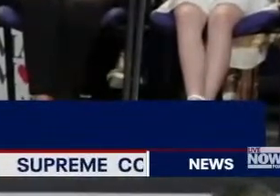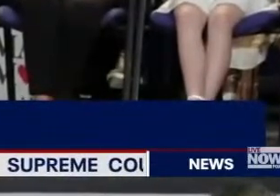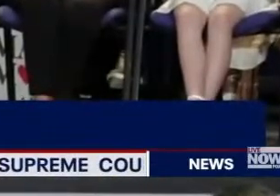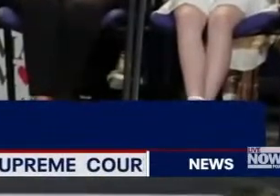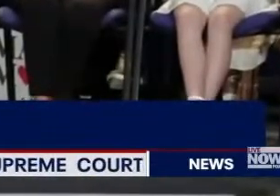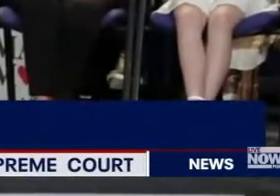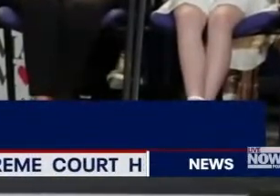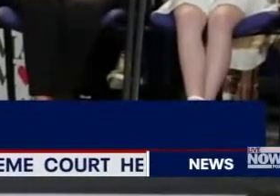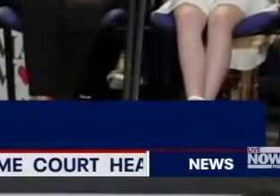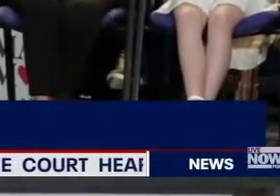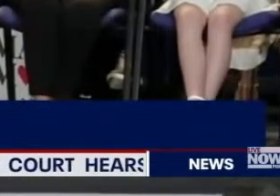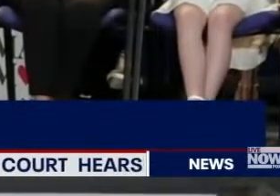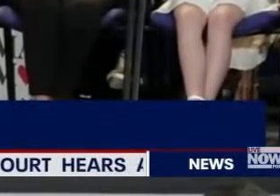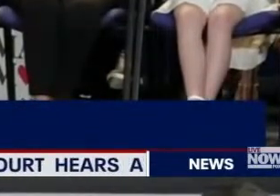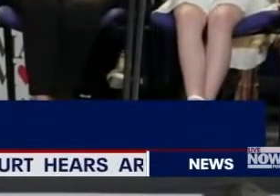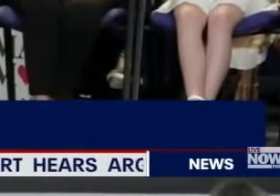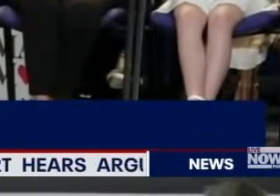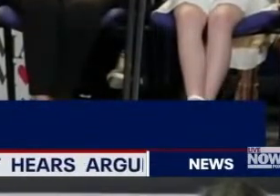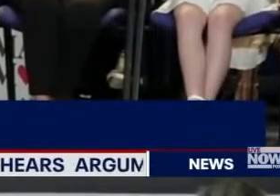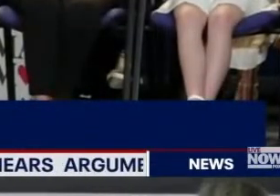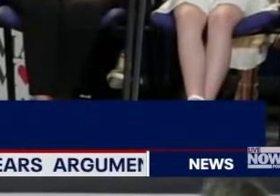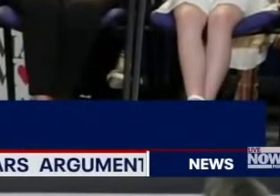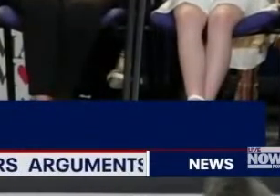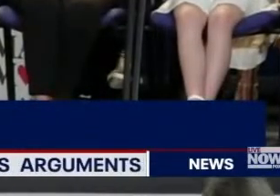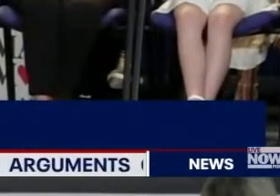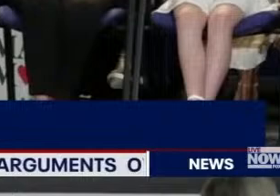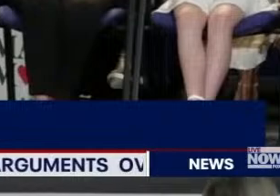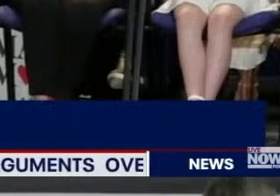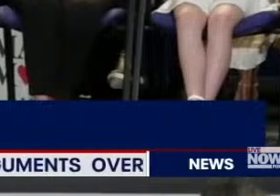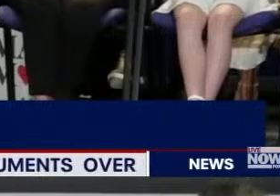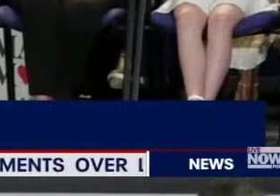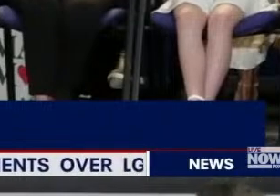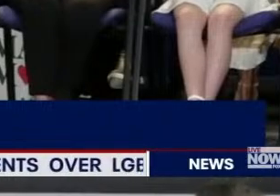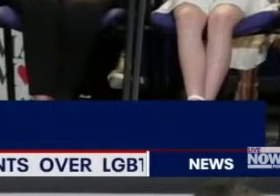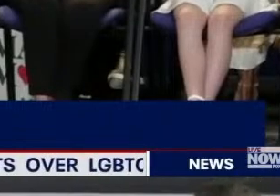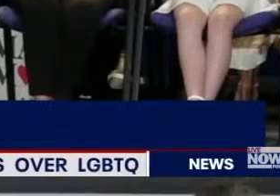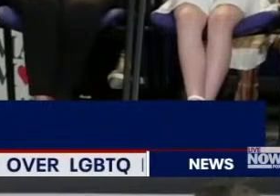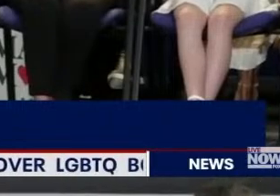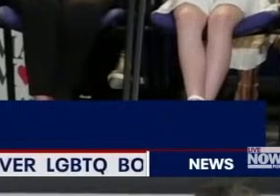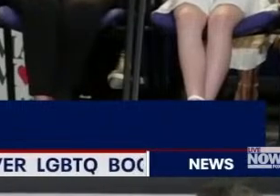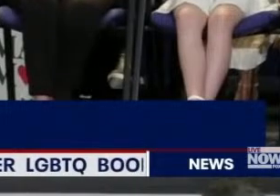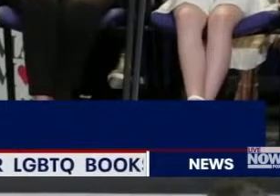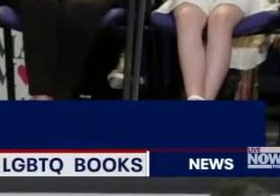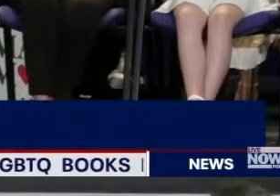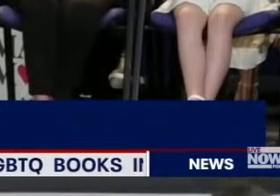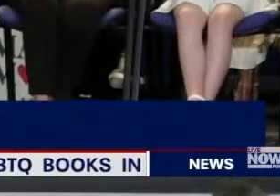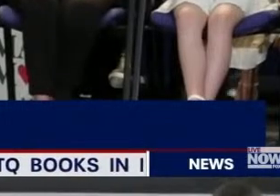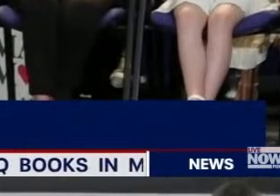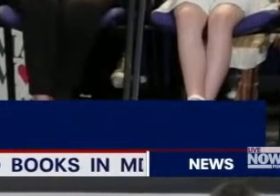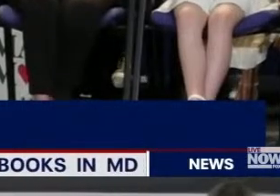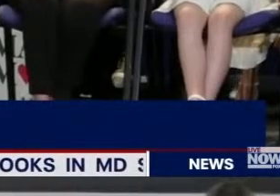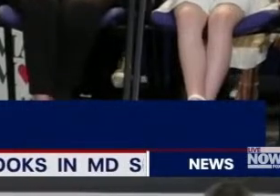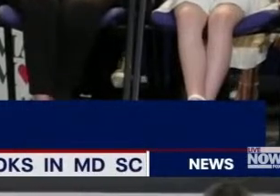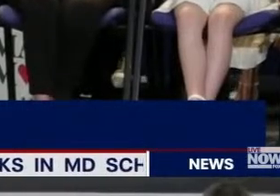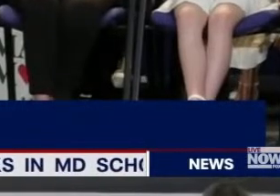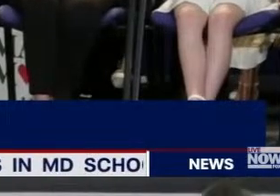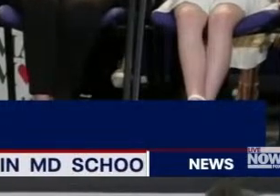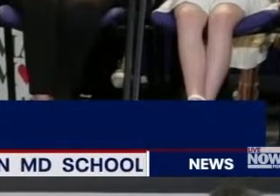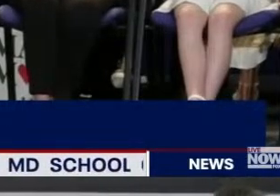little bit more. I thought he was getting ready to go directly to the stage. He's shaking hands, kissing